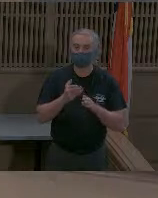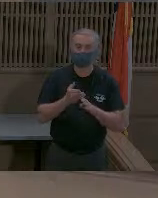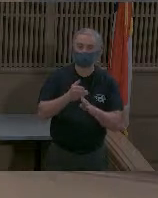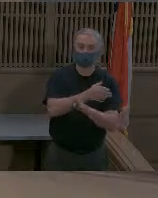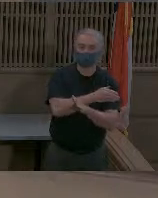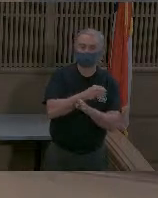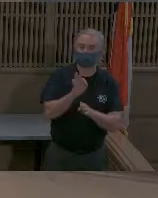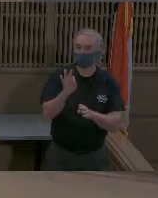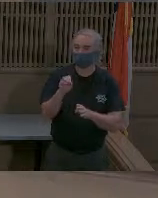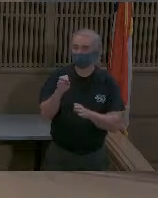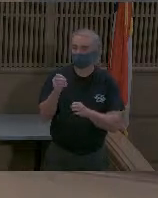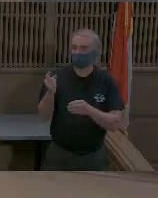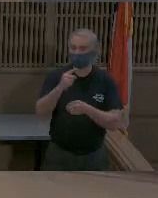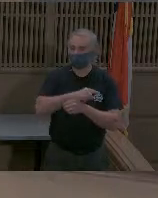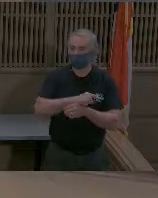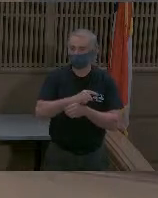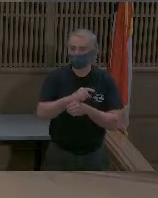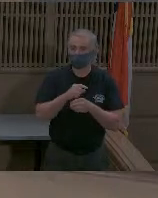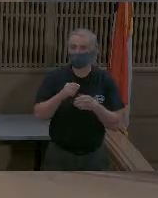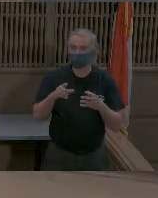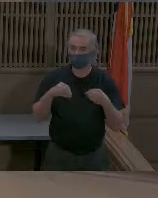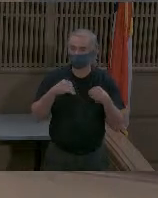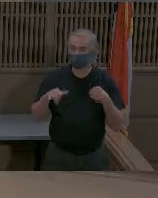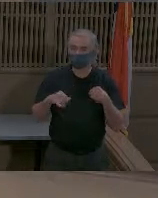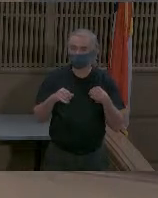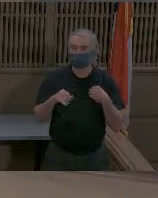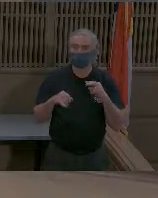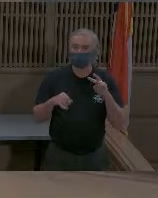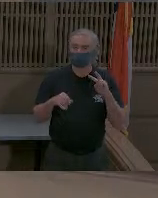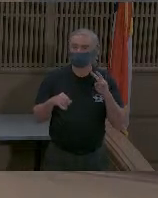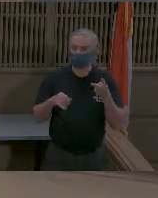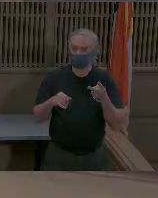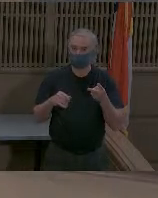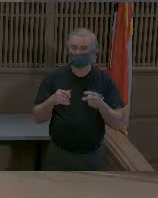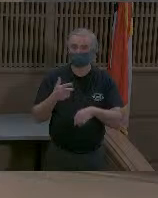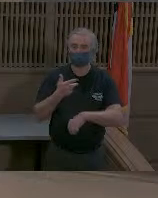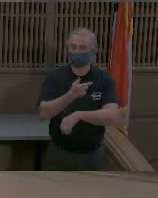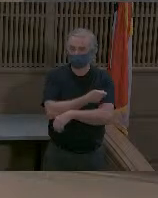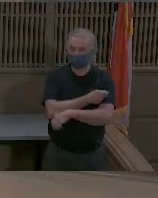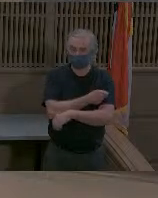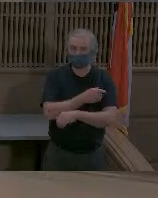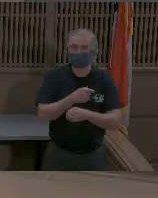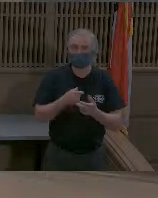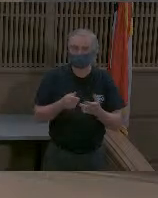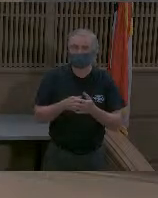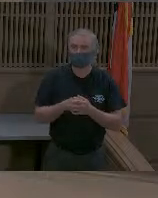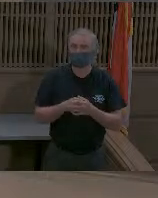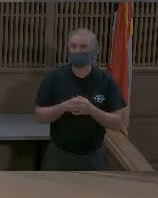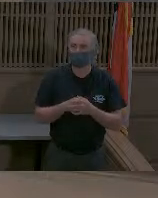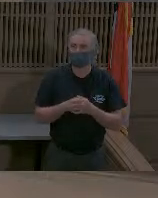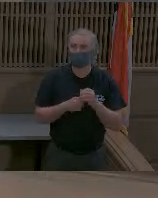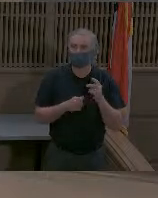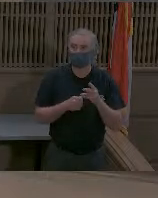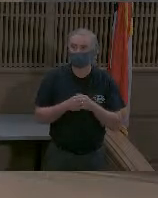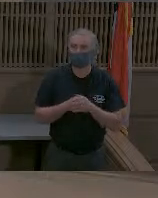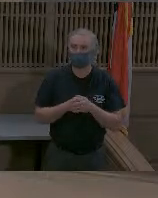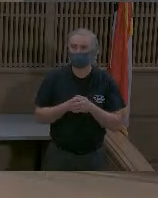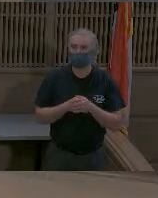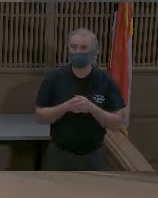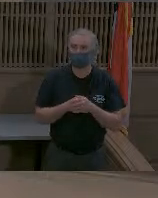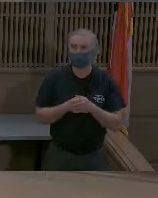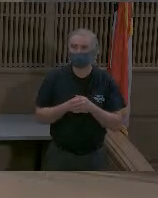a window of somewhere between 10 days after the infection and 90 days. It's kind